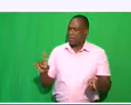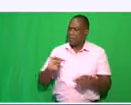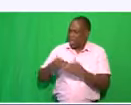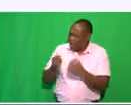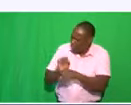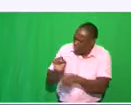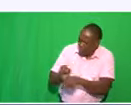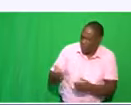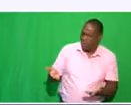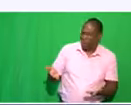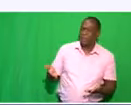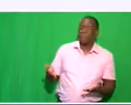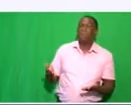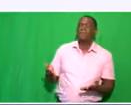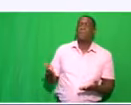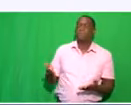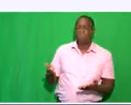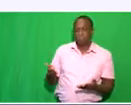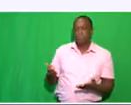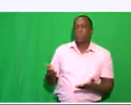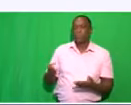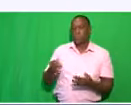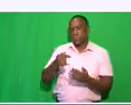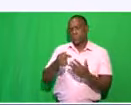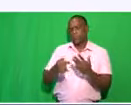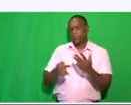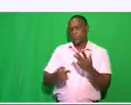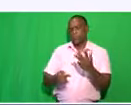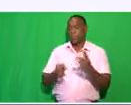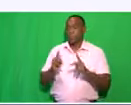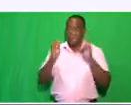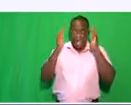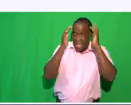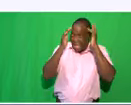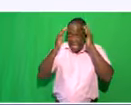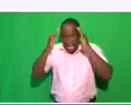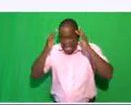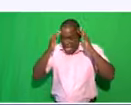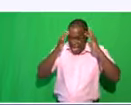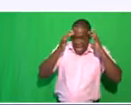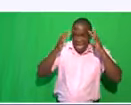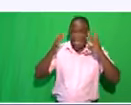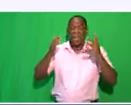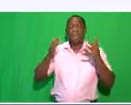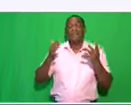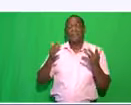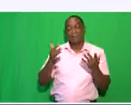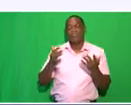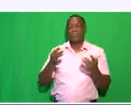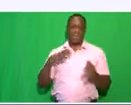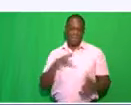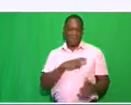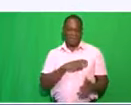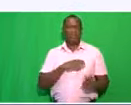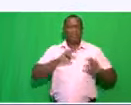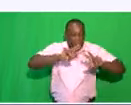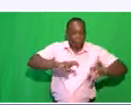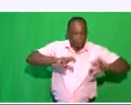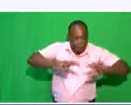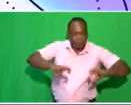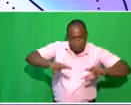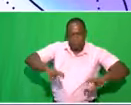And so those are some of the concerns that we, at the committee level, are examining. And